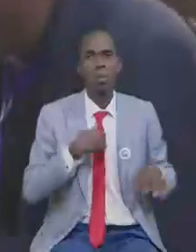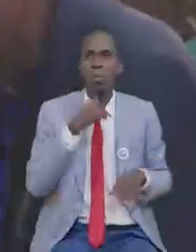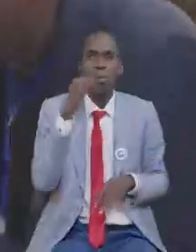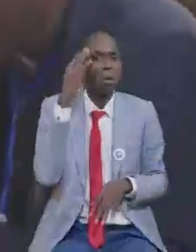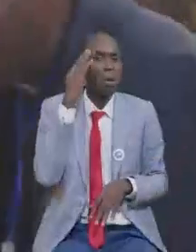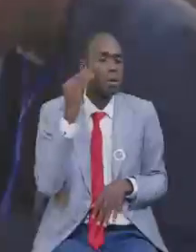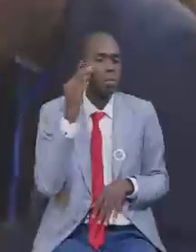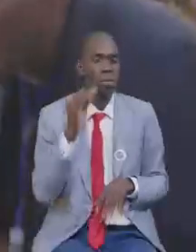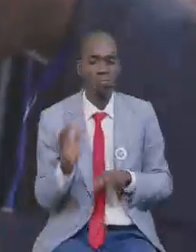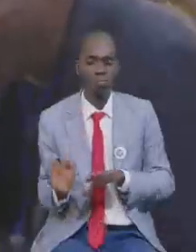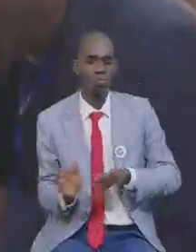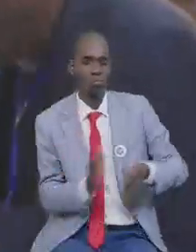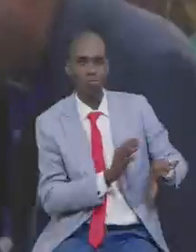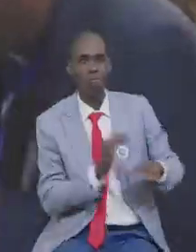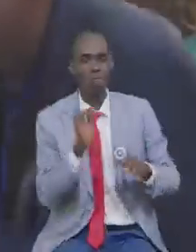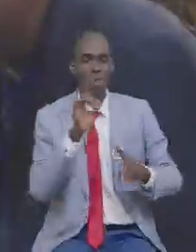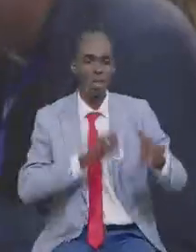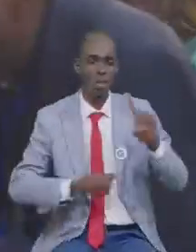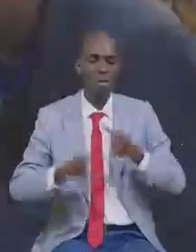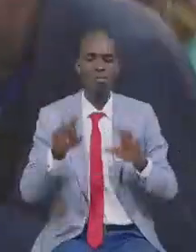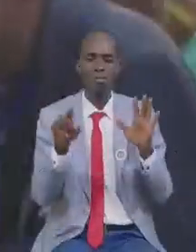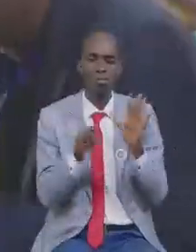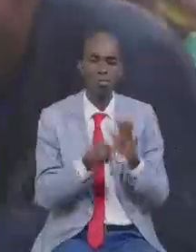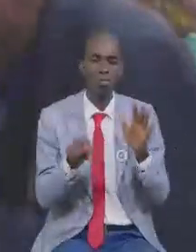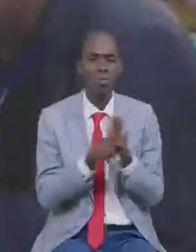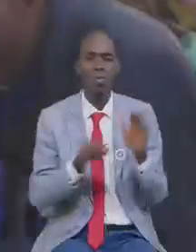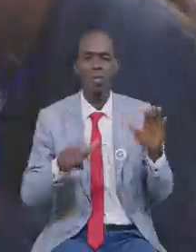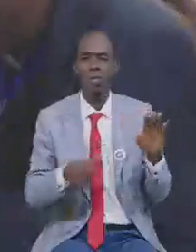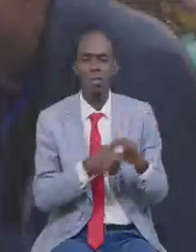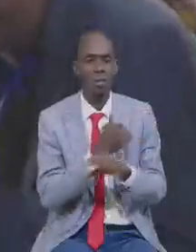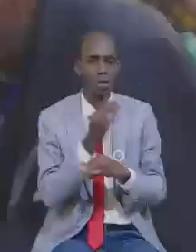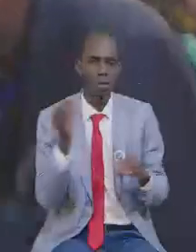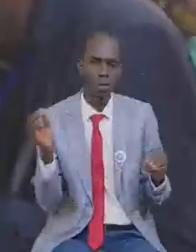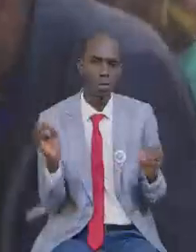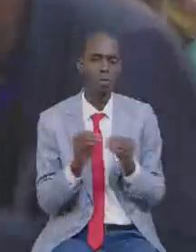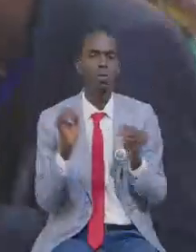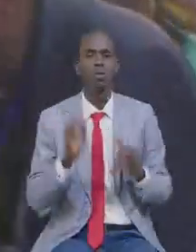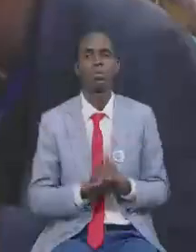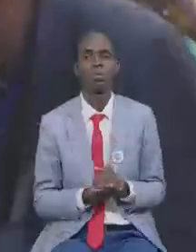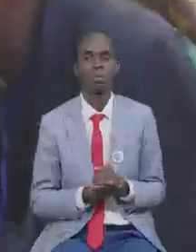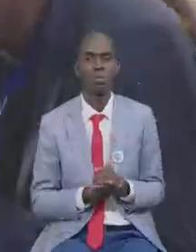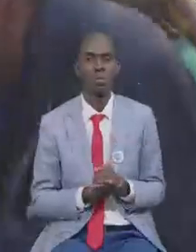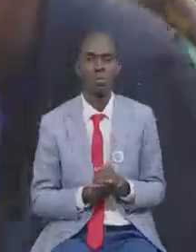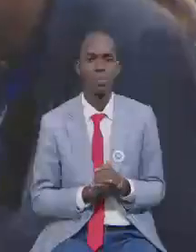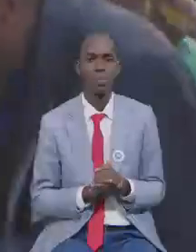songs. Don't sing those old songs anymore.